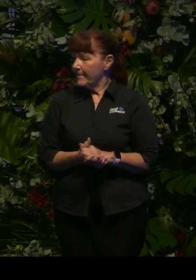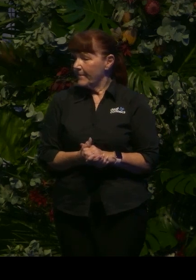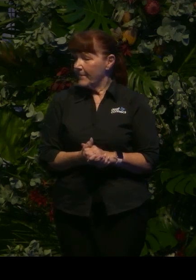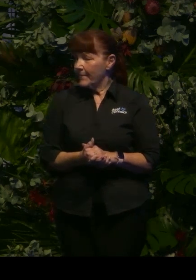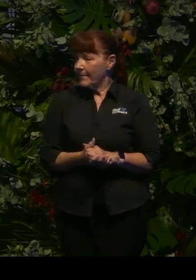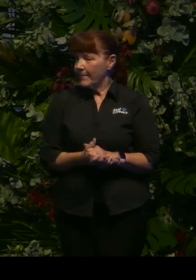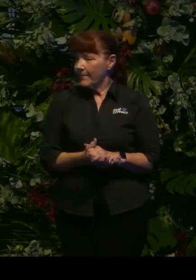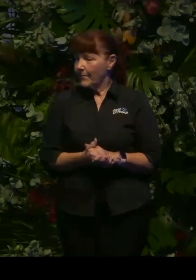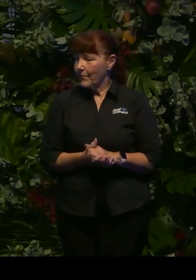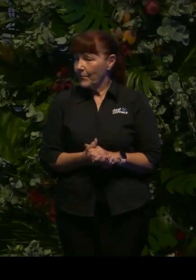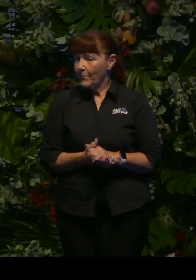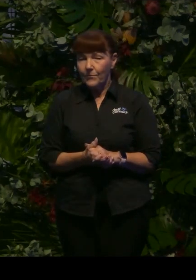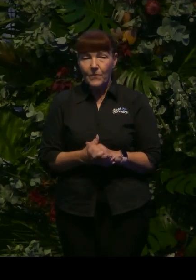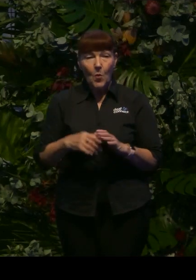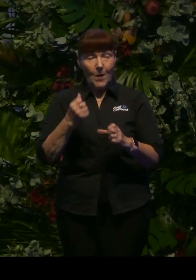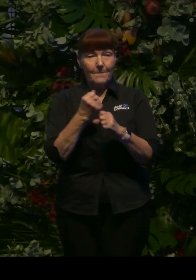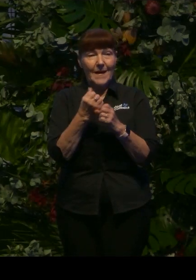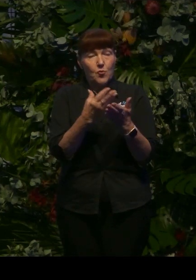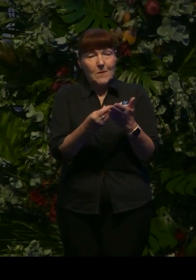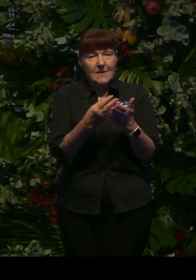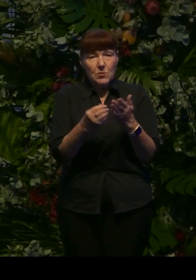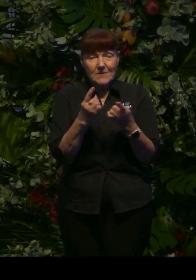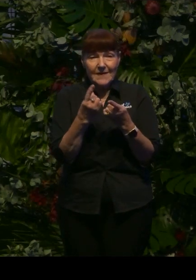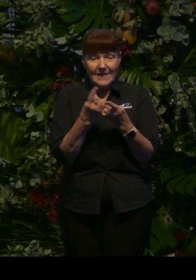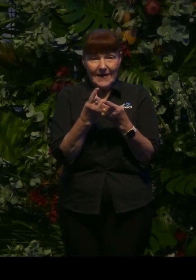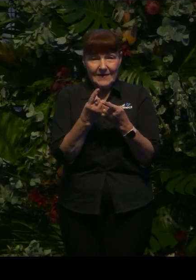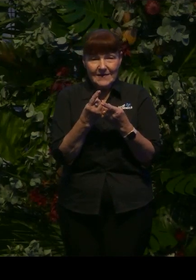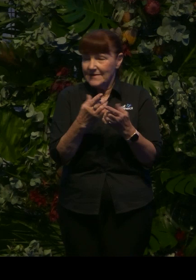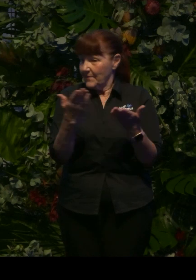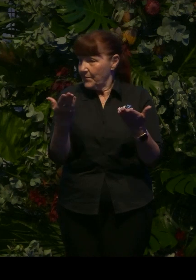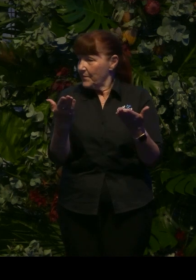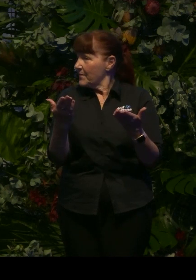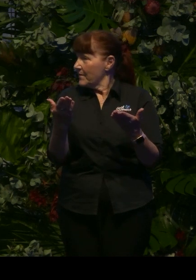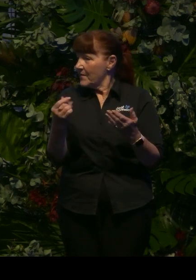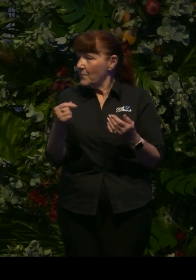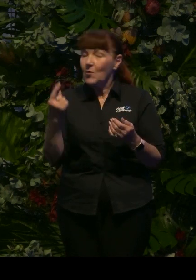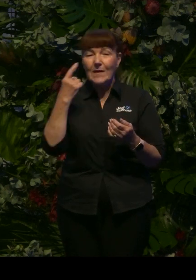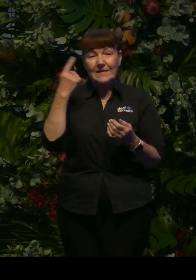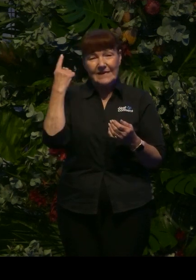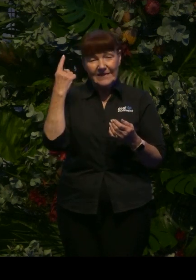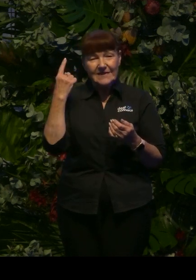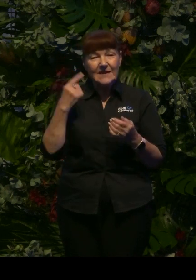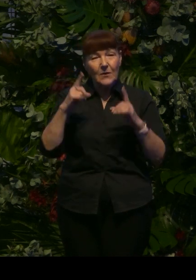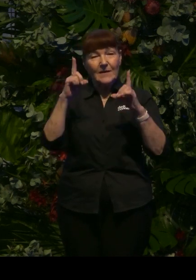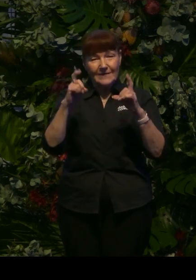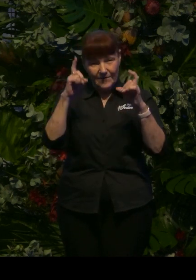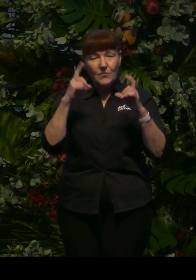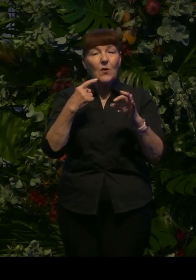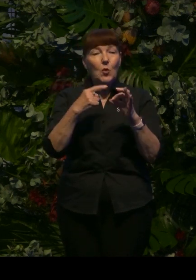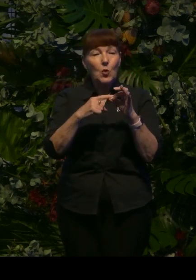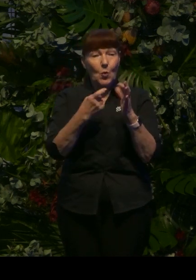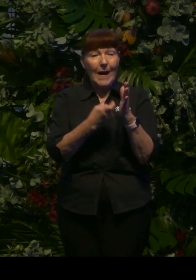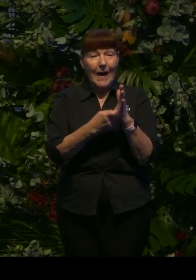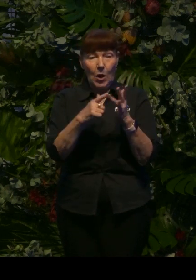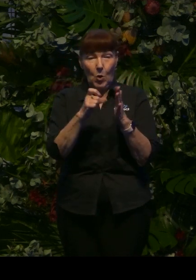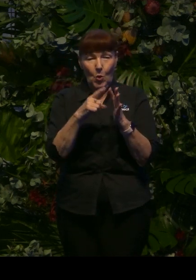We also create resources, and any QR code you see on the screen, you can just sort of take a picture of it and you have access to it. We